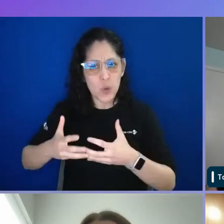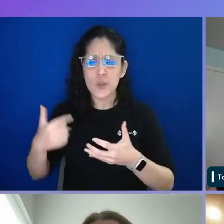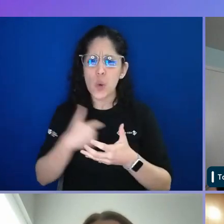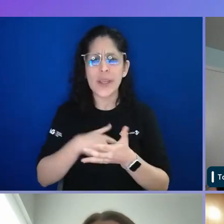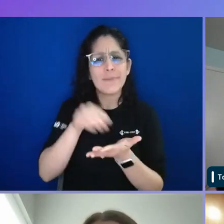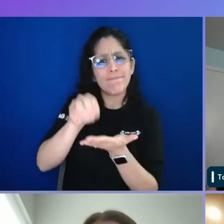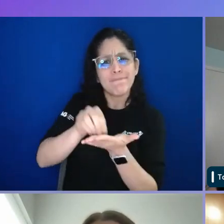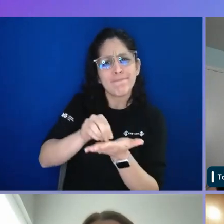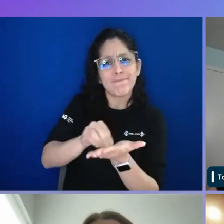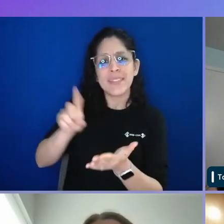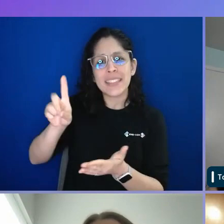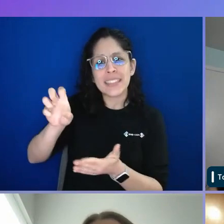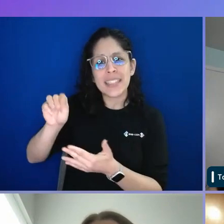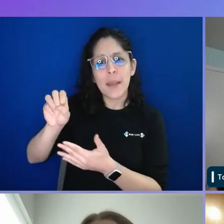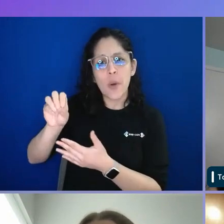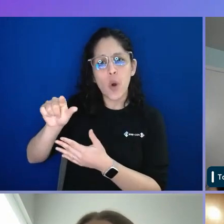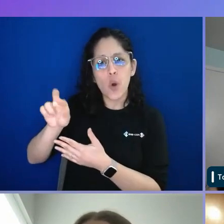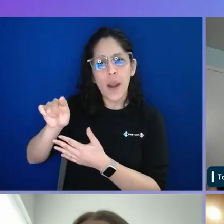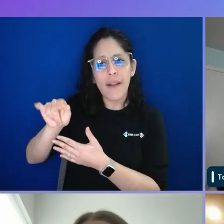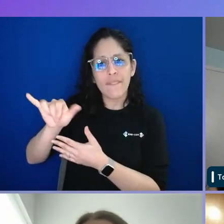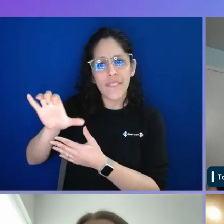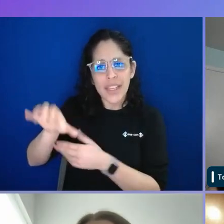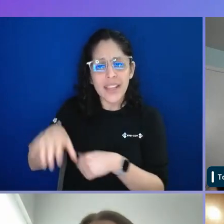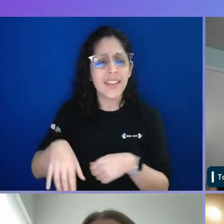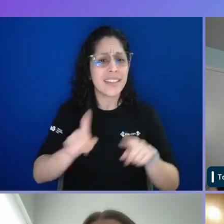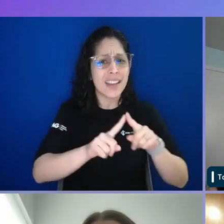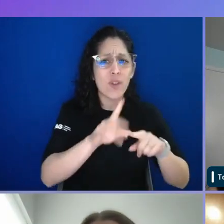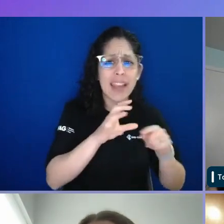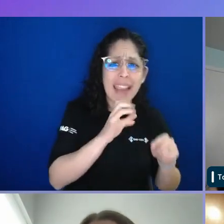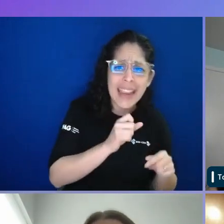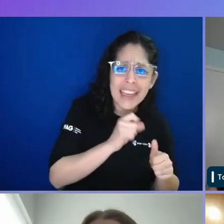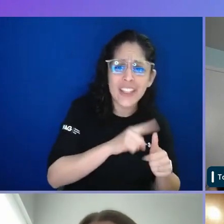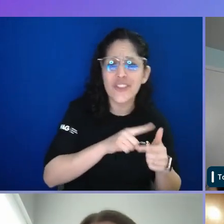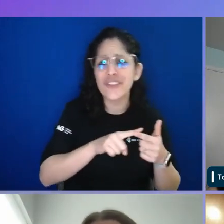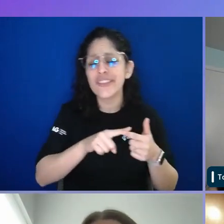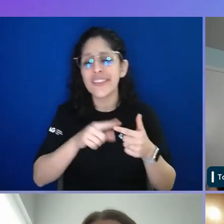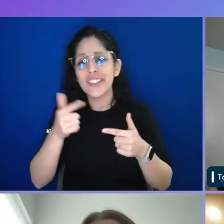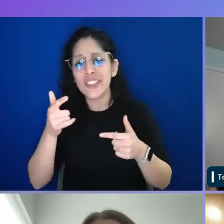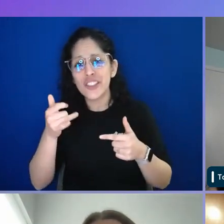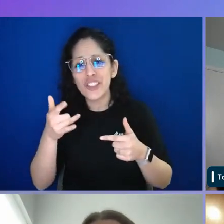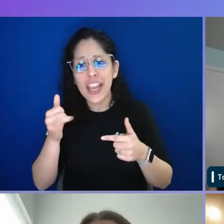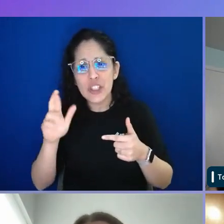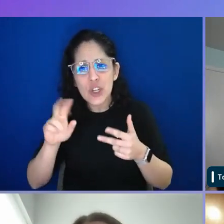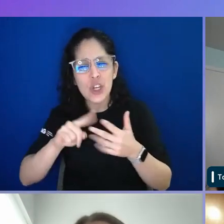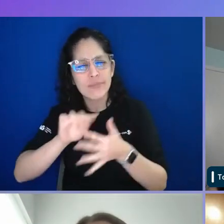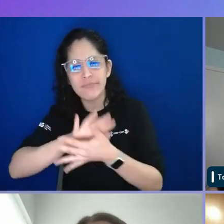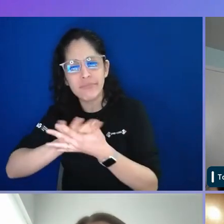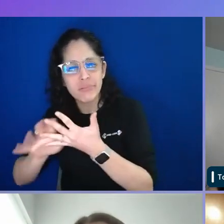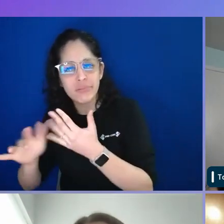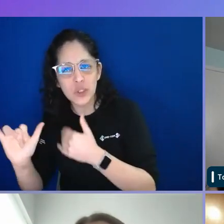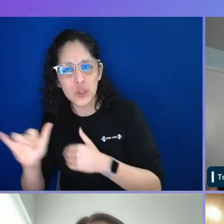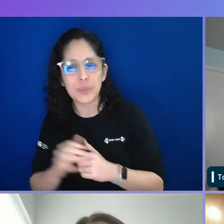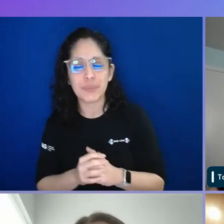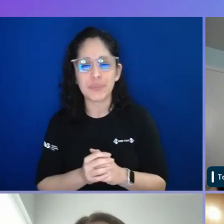had people of different ages, different genders, all of that, as you would with other research as well.